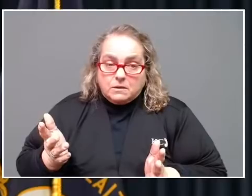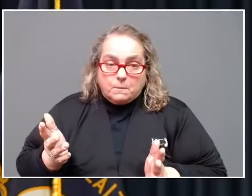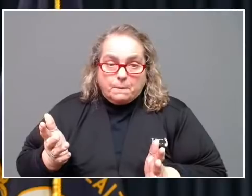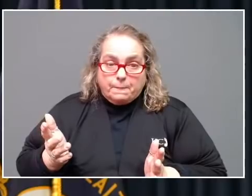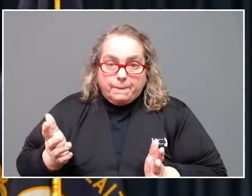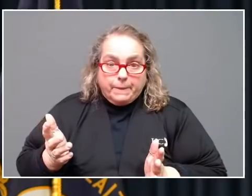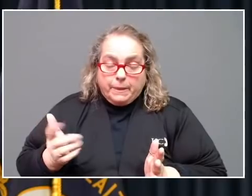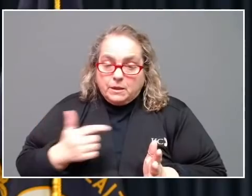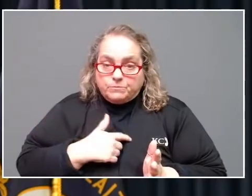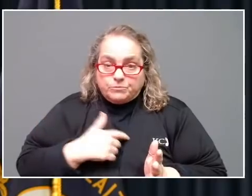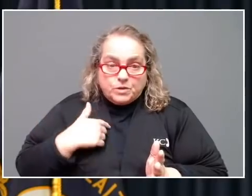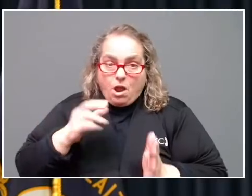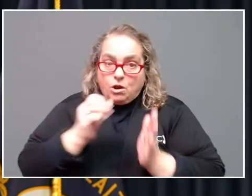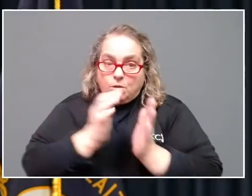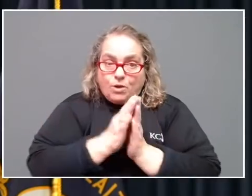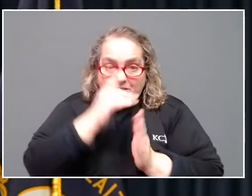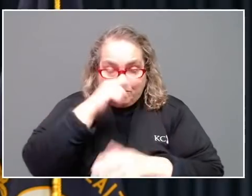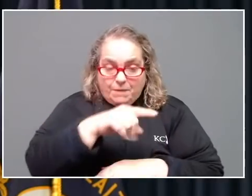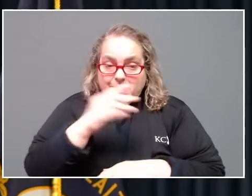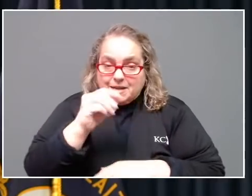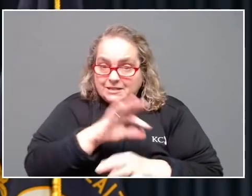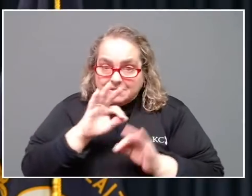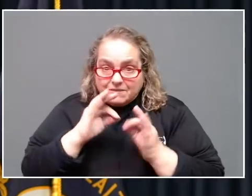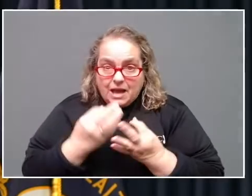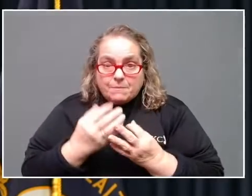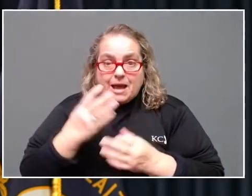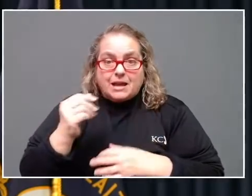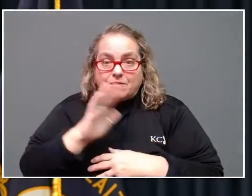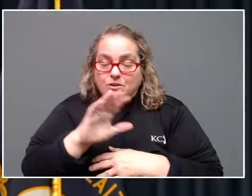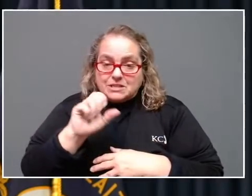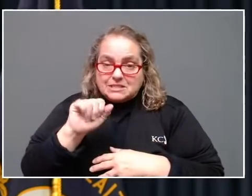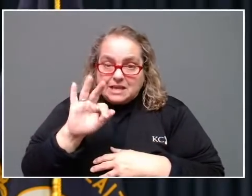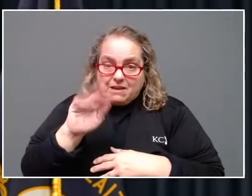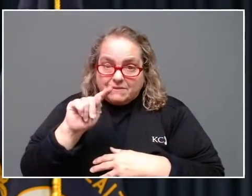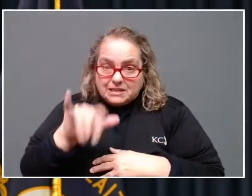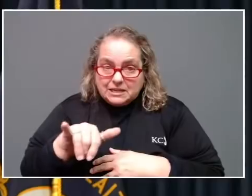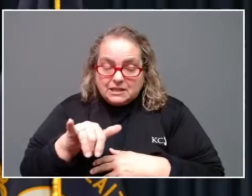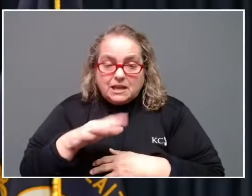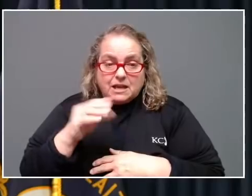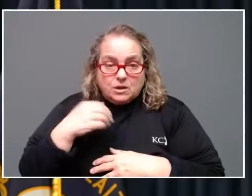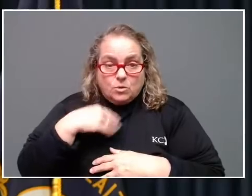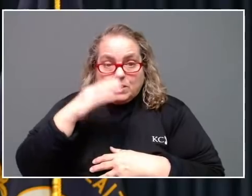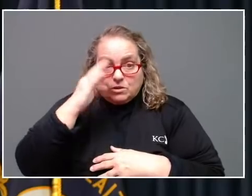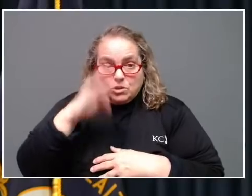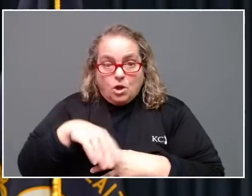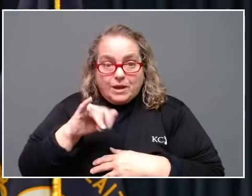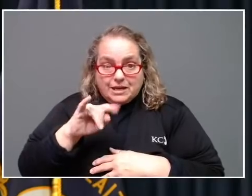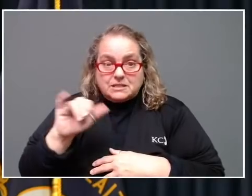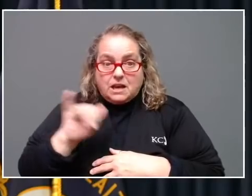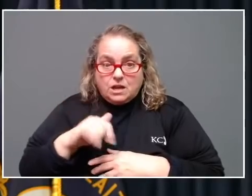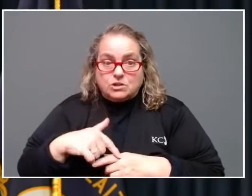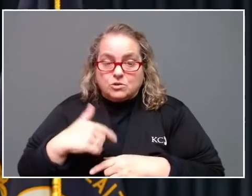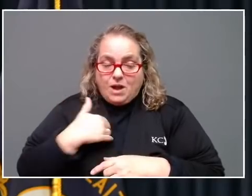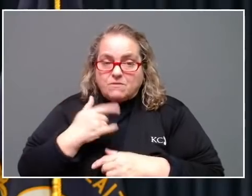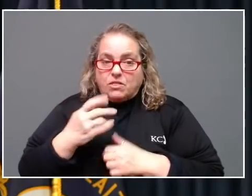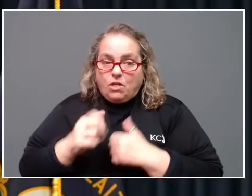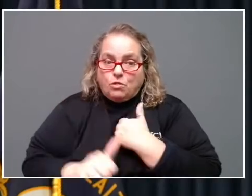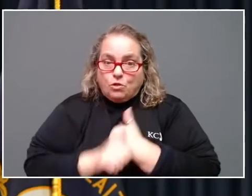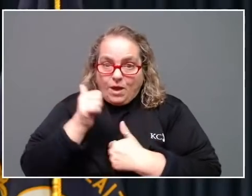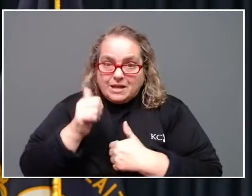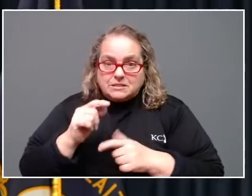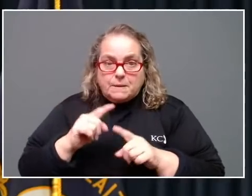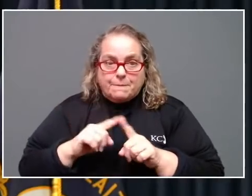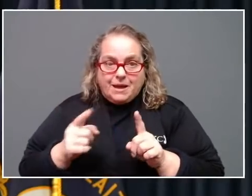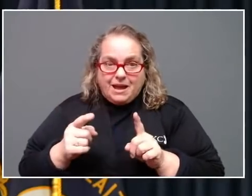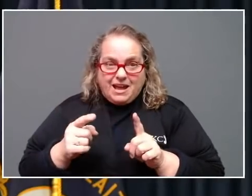we're praying for him and his family and their safety. I know what it's like to have the threats, but this is